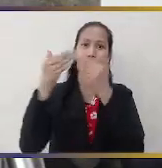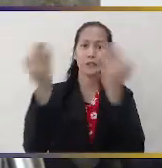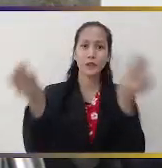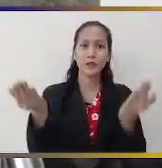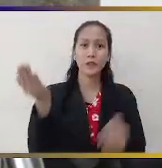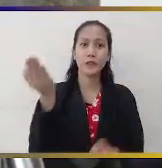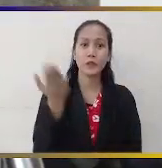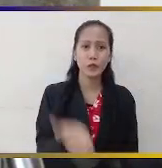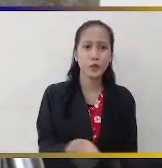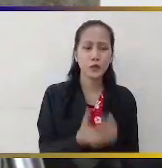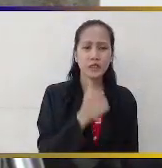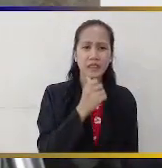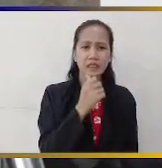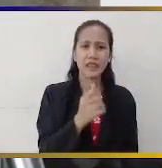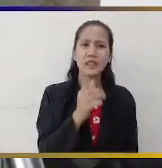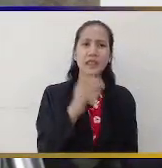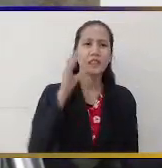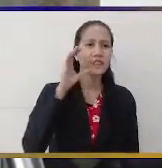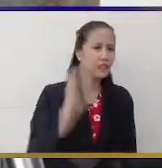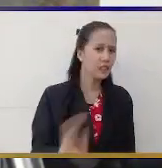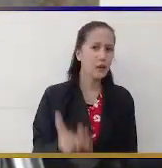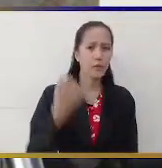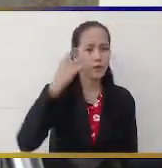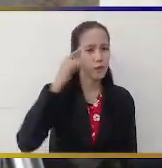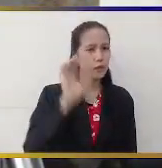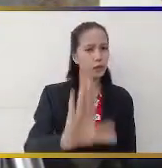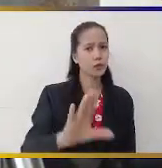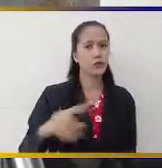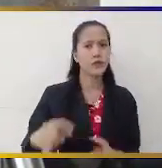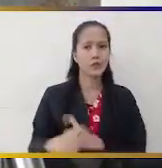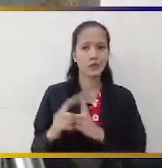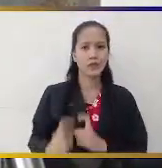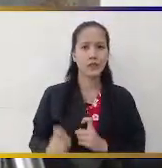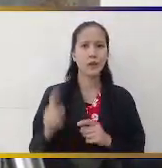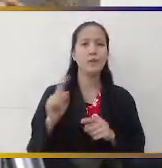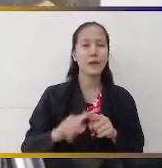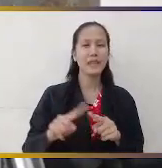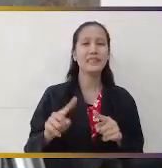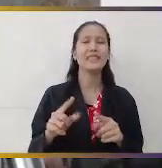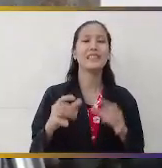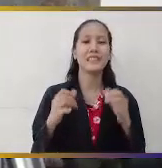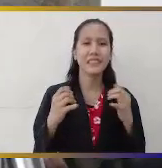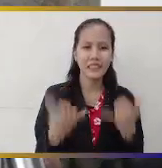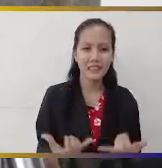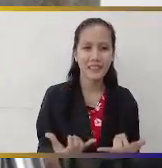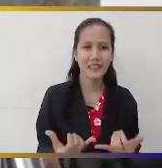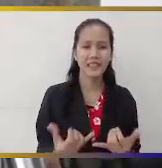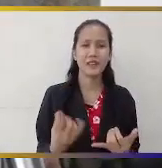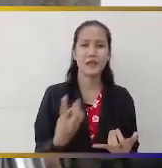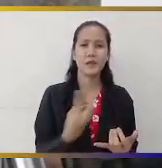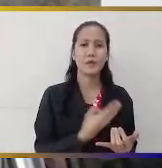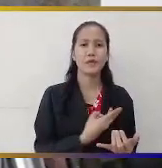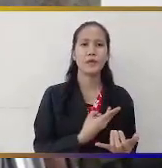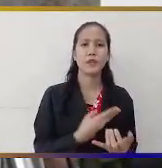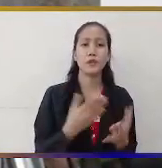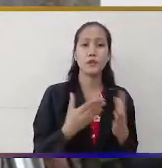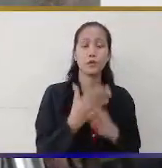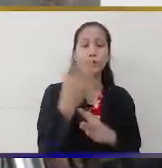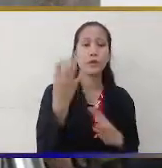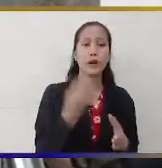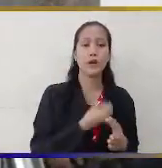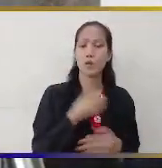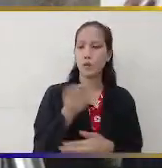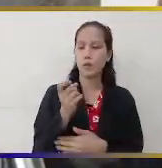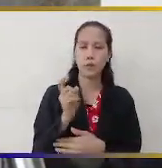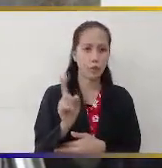judged for your sin. You'll be judged for your spirit works, what you did in God's power,